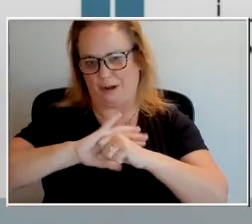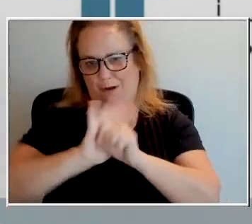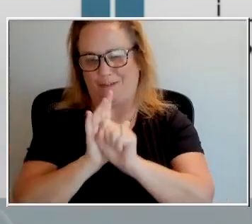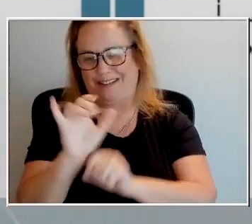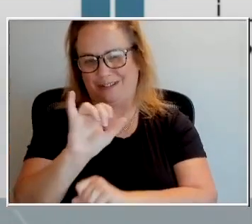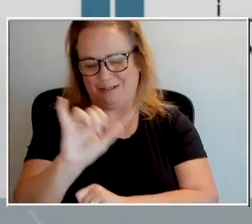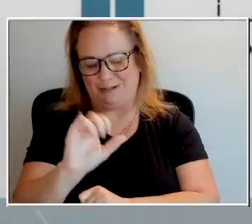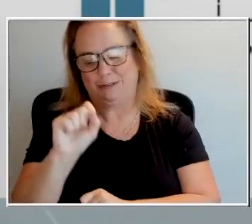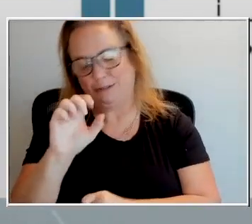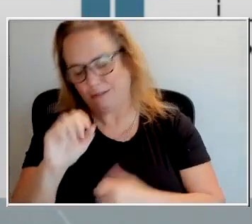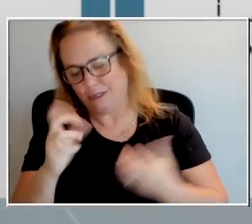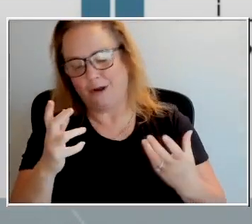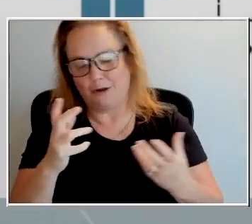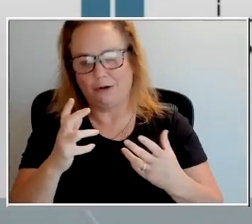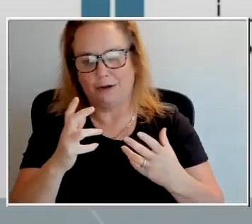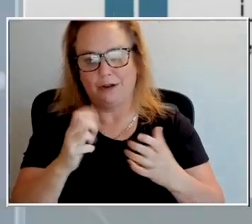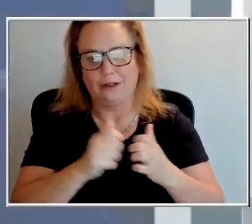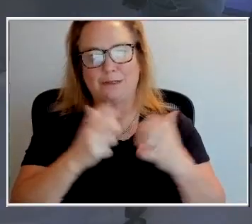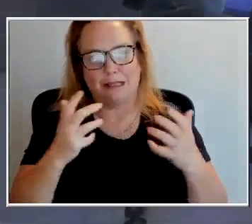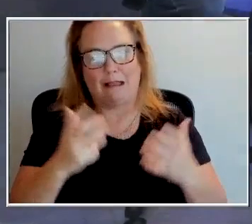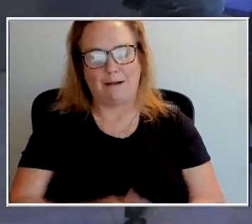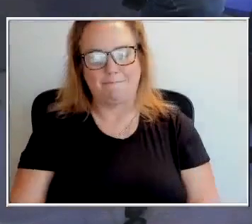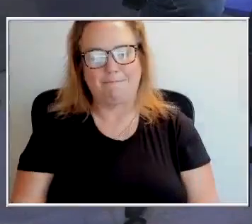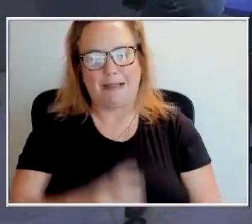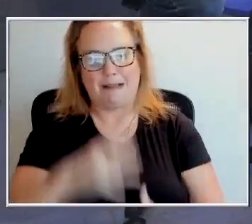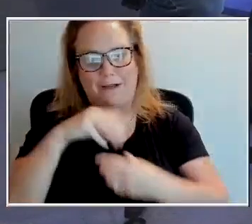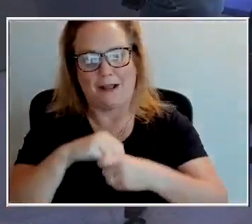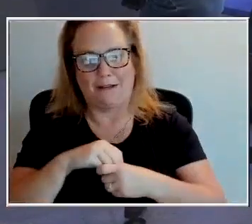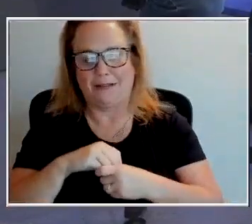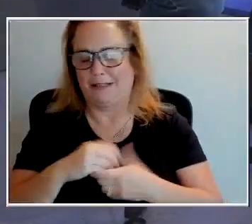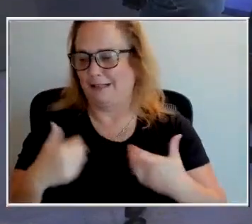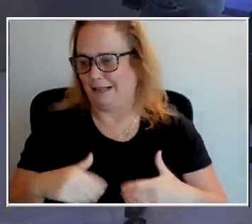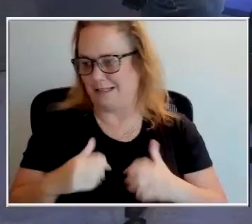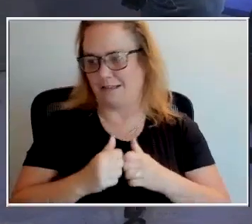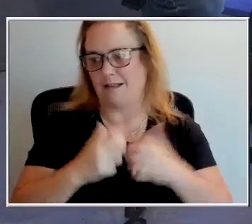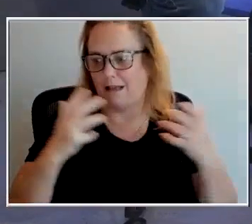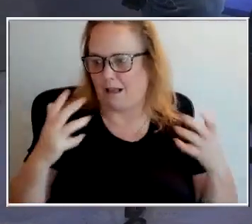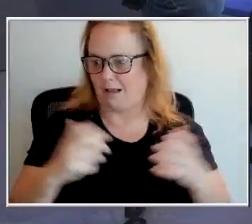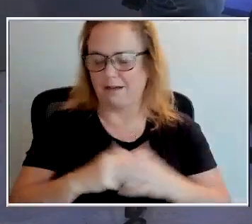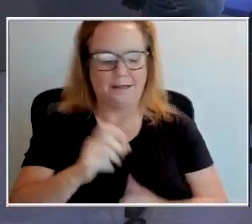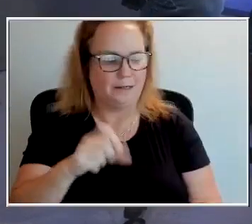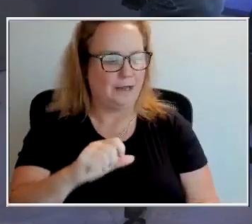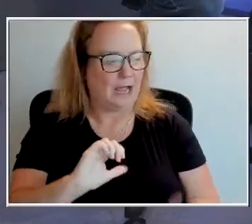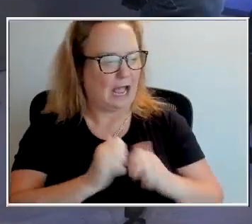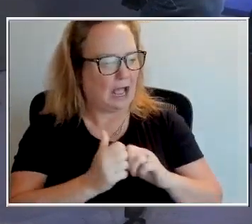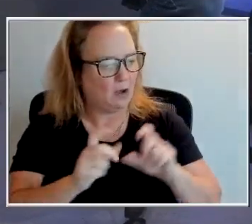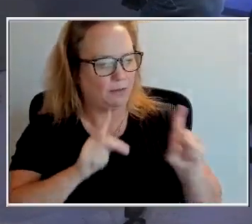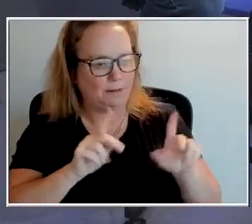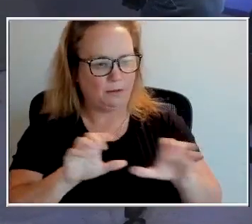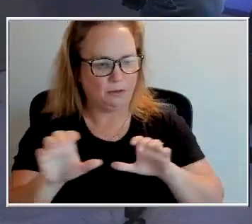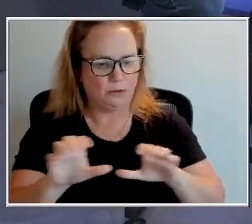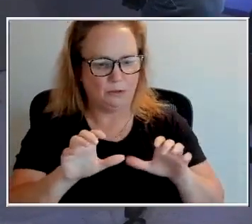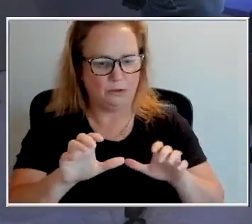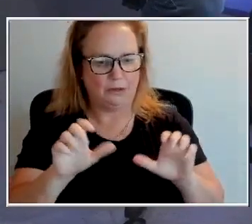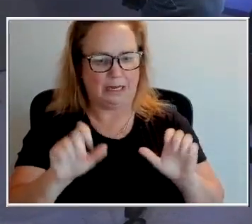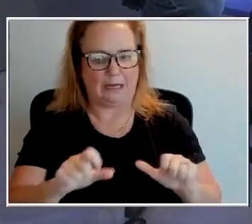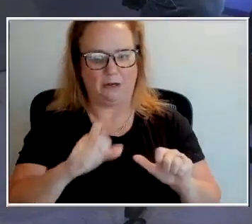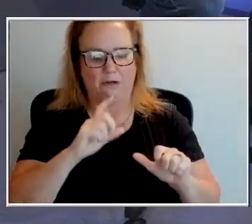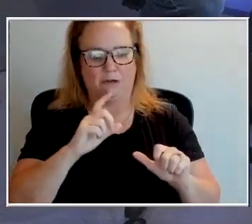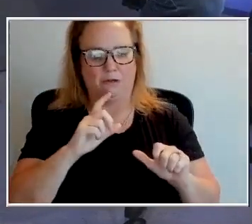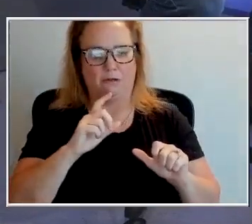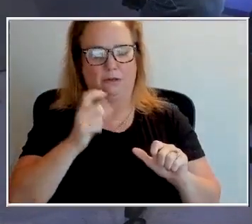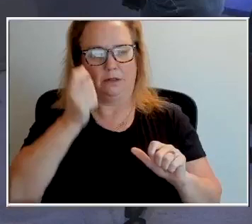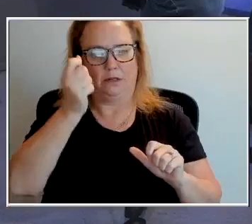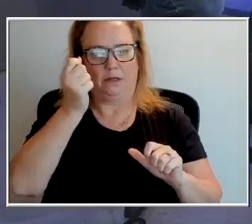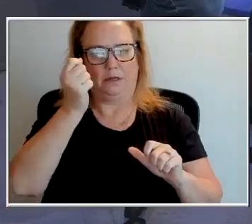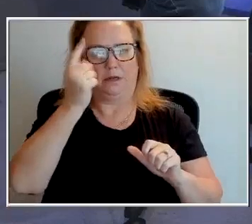So yeah, there was a lot to it. That is a lot. And so how did people do? I mean, can you tell from the study? I think we had a